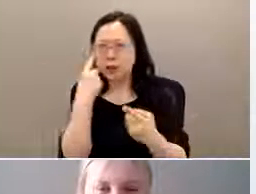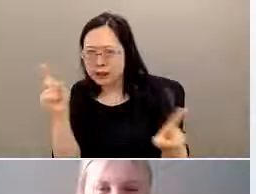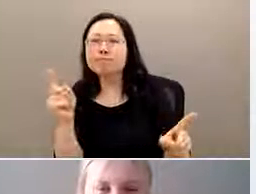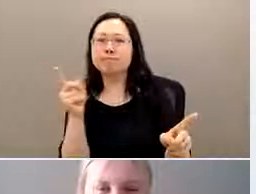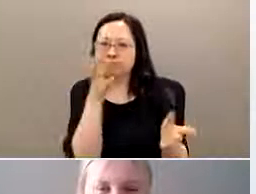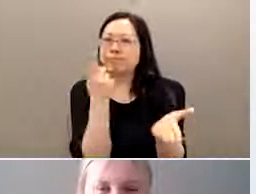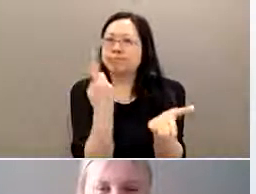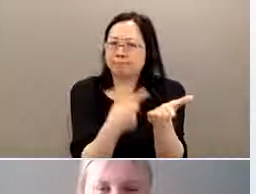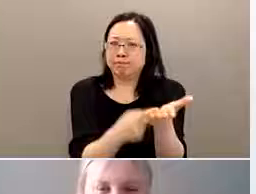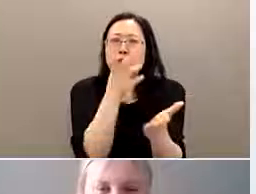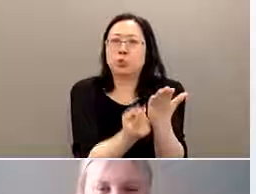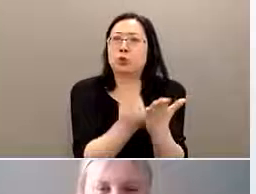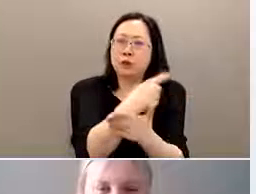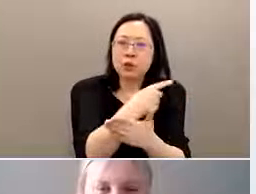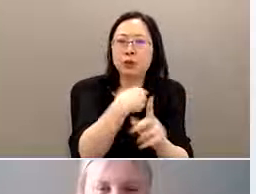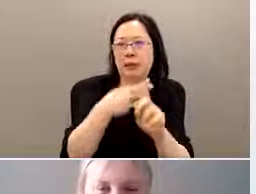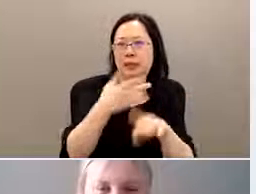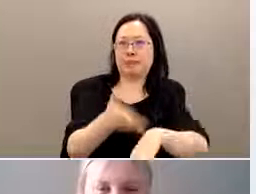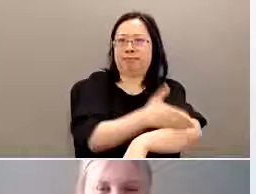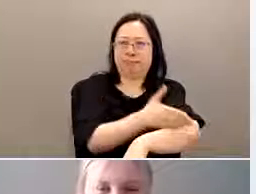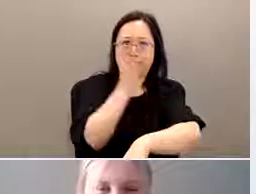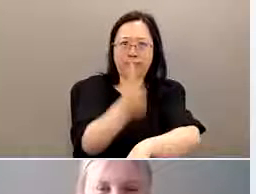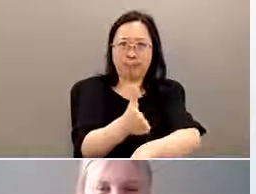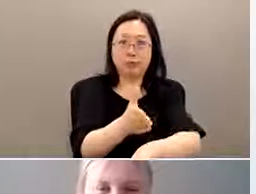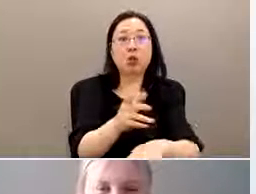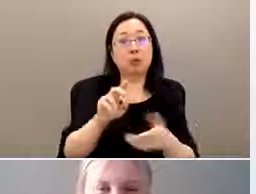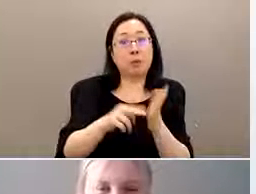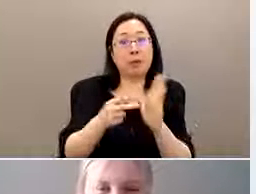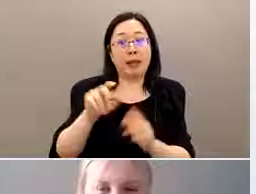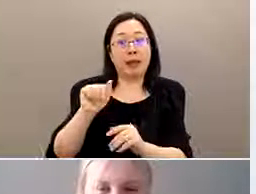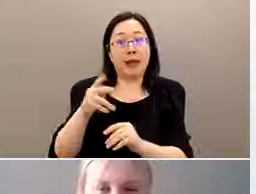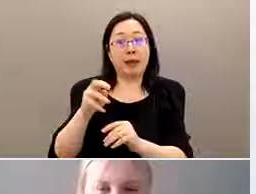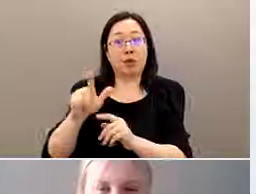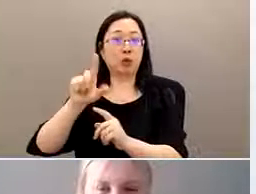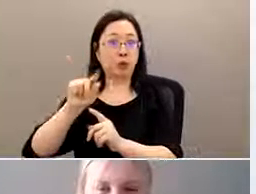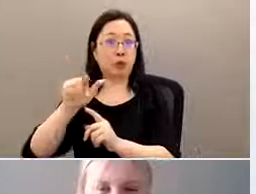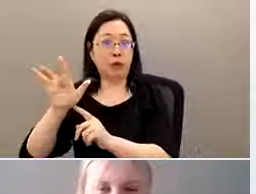be revising and updating the toolkit by April of 2025.